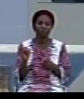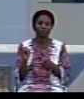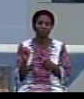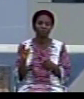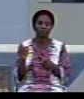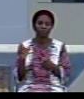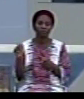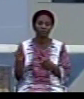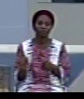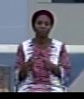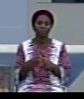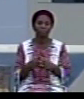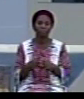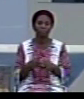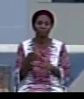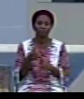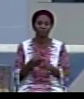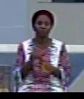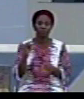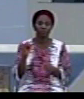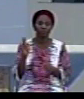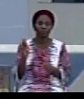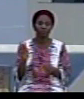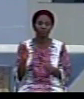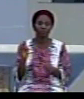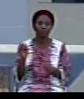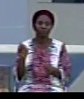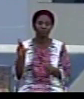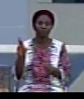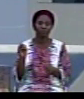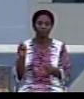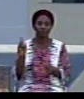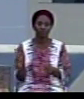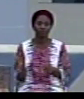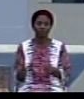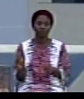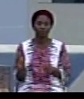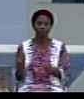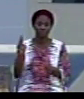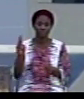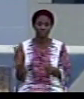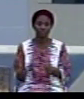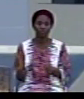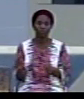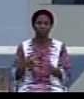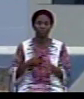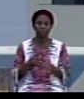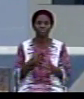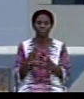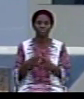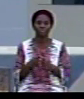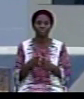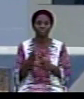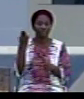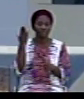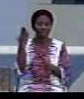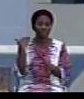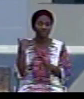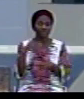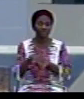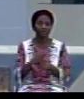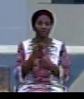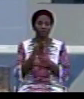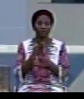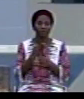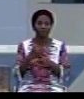Lagos have been experiencing attack in the heart when talking and coughing. Last night, after the prayer of the